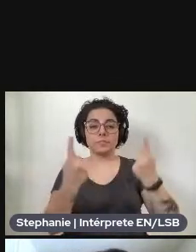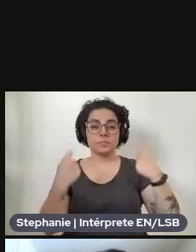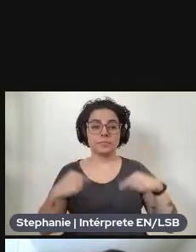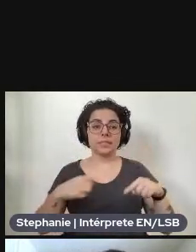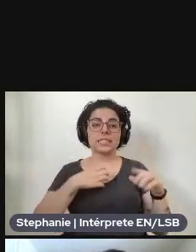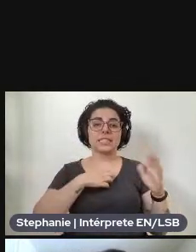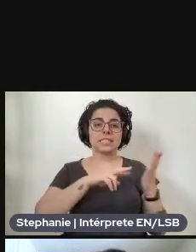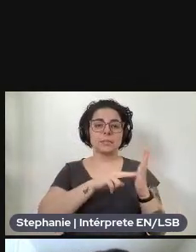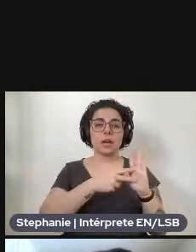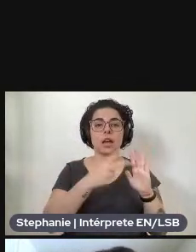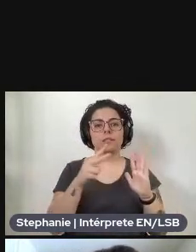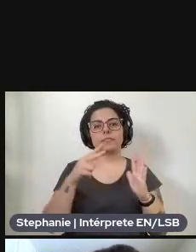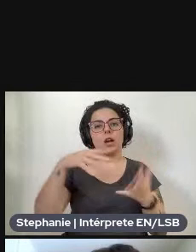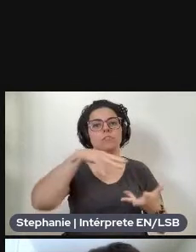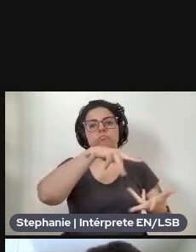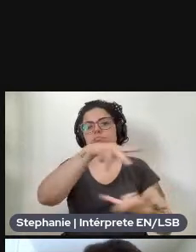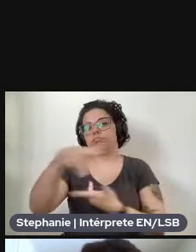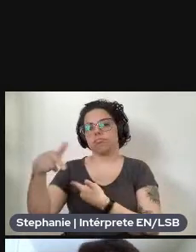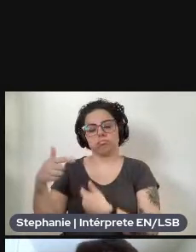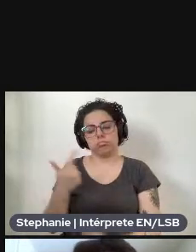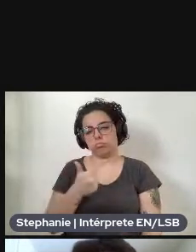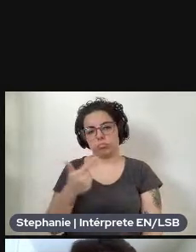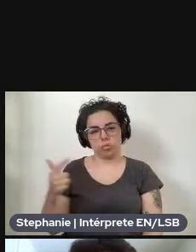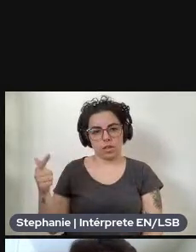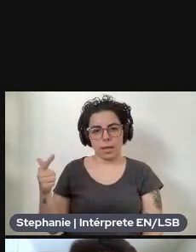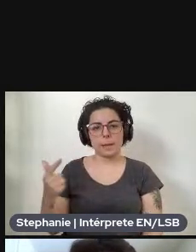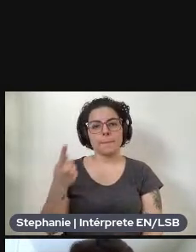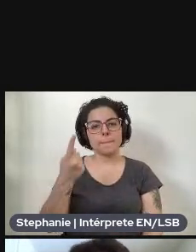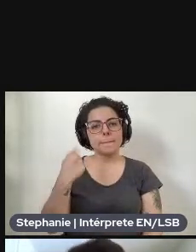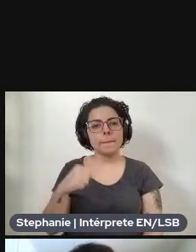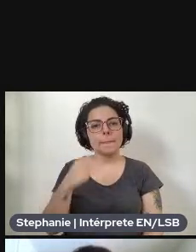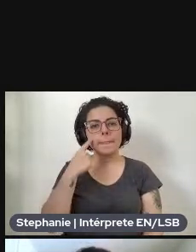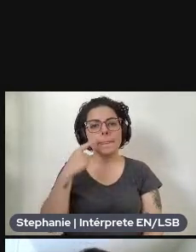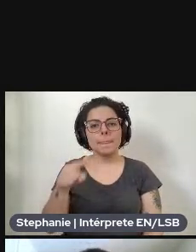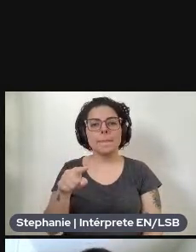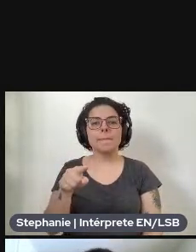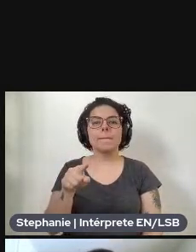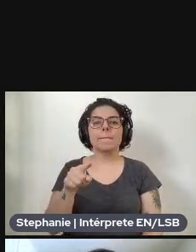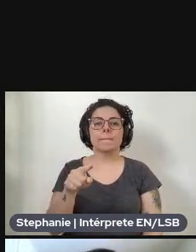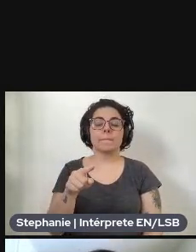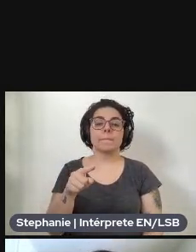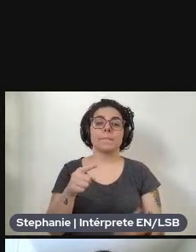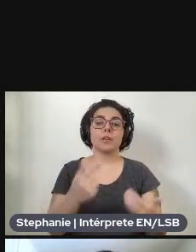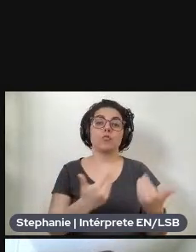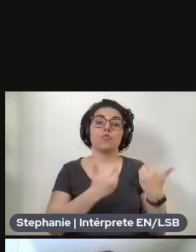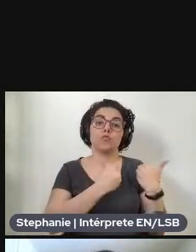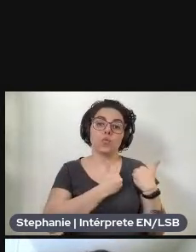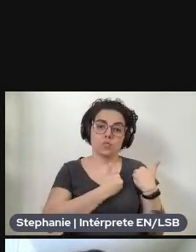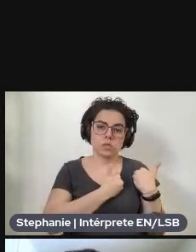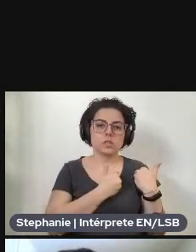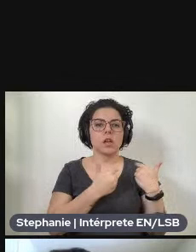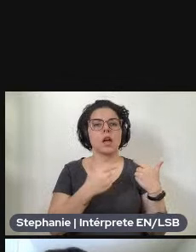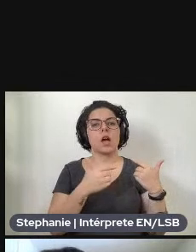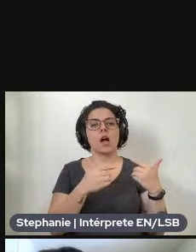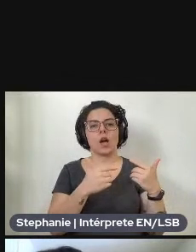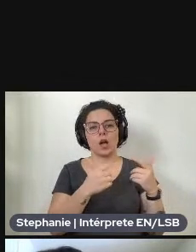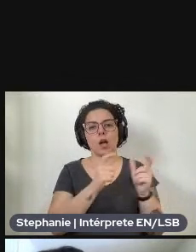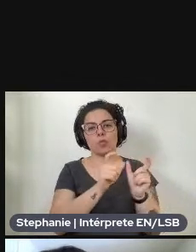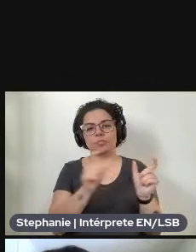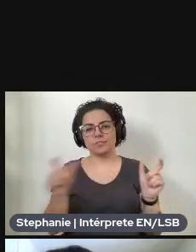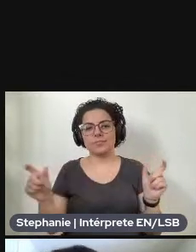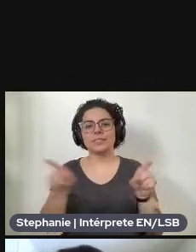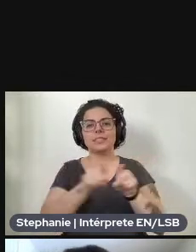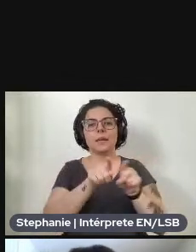exist. Now, let's look at the state of affairs function, which is important for us. Functions and operators.